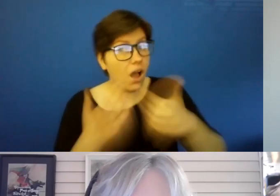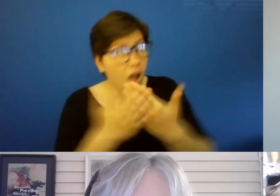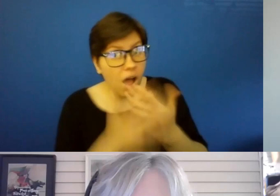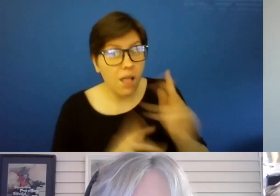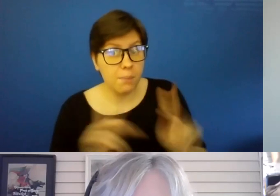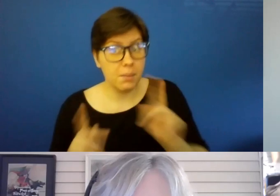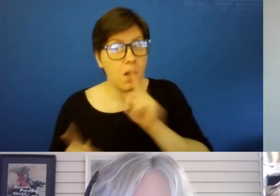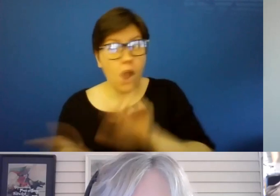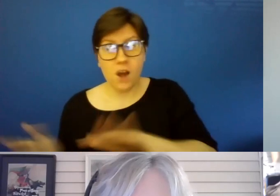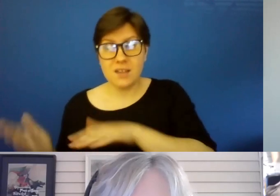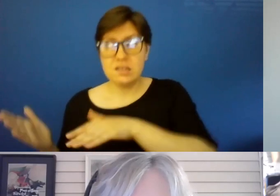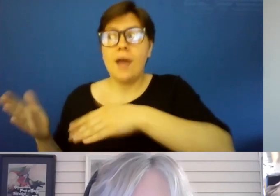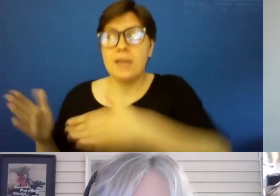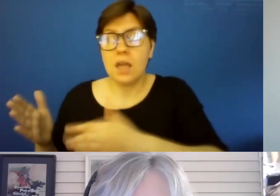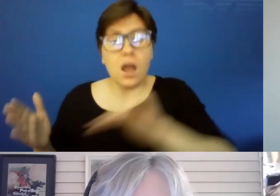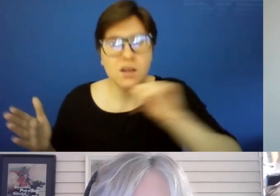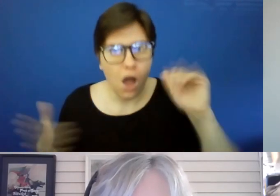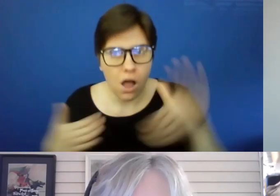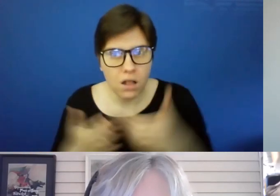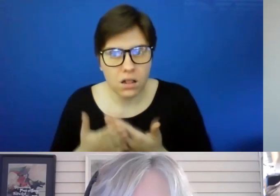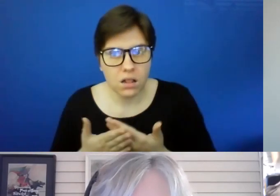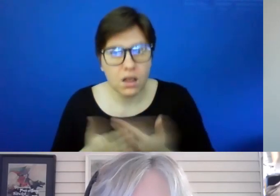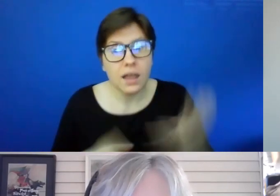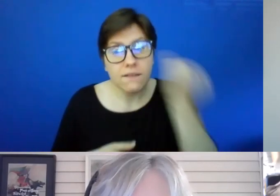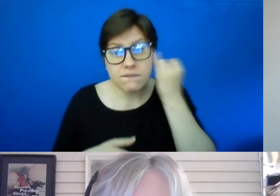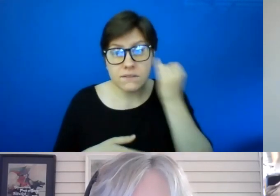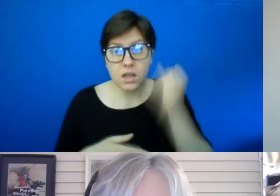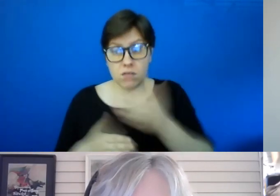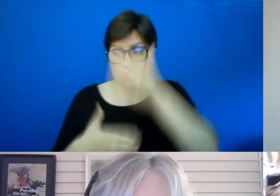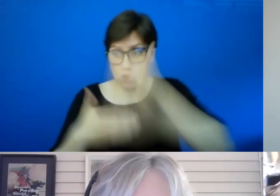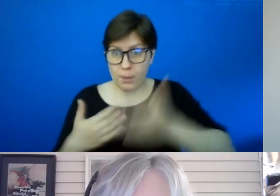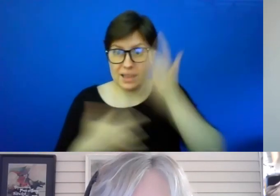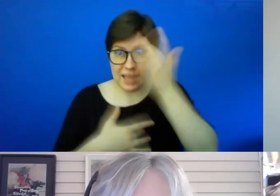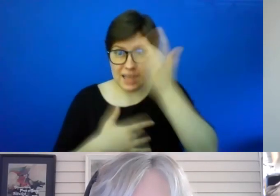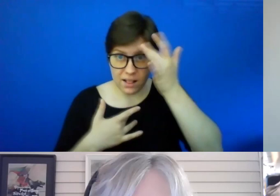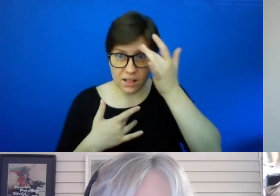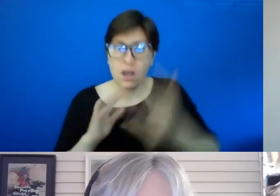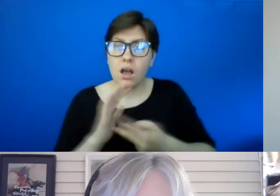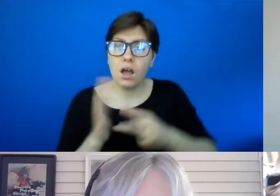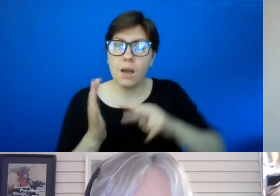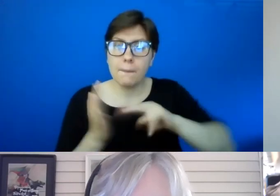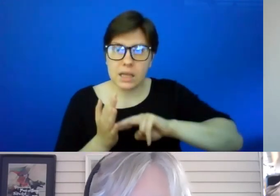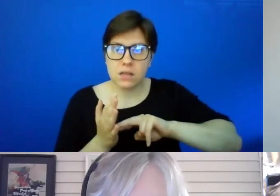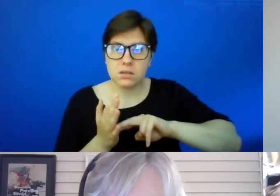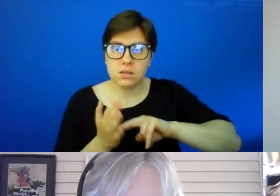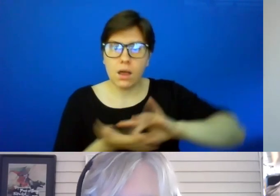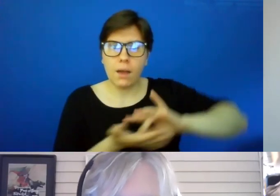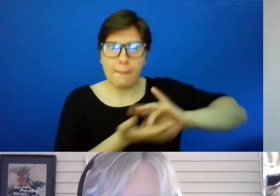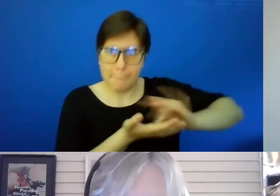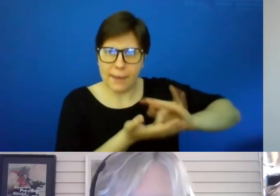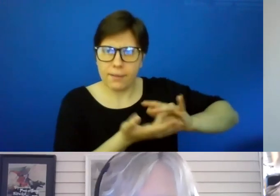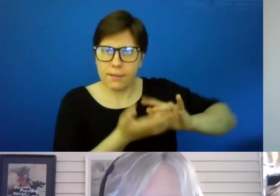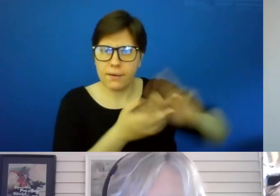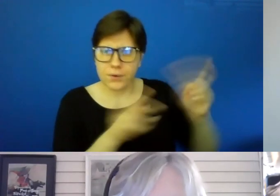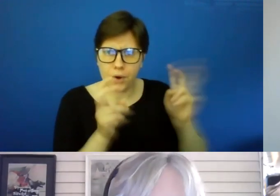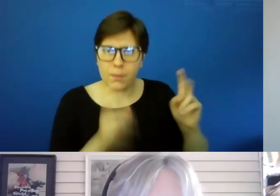be terminally ill. If terminally ill were a medical thing, where